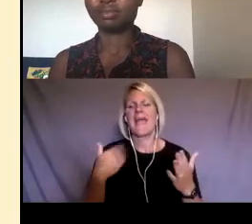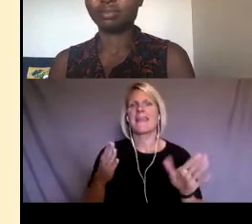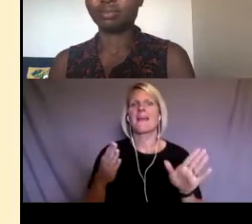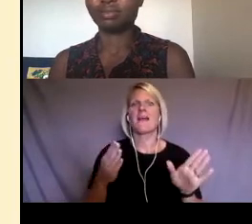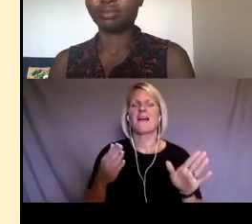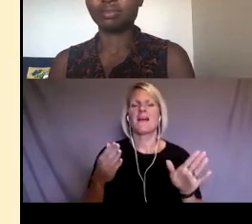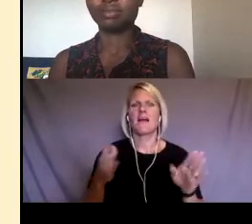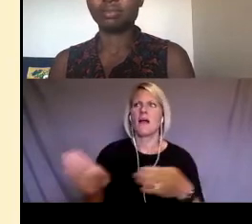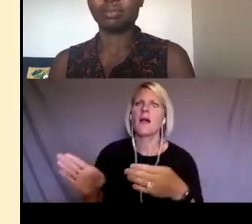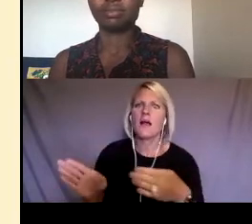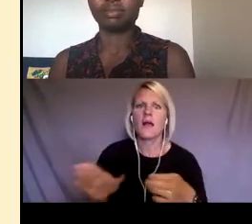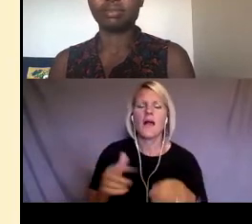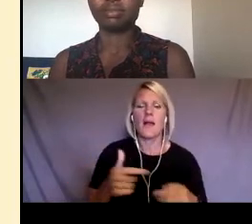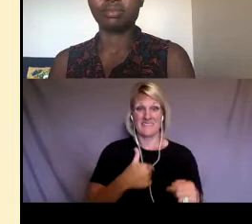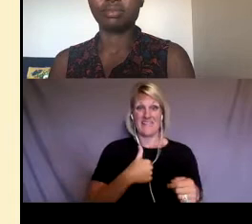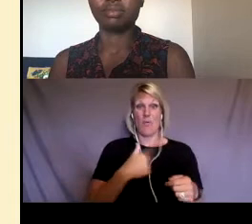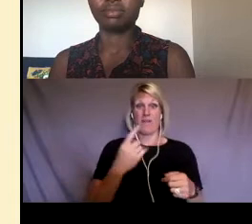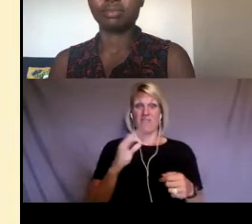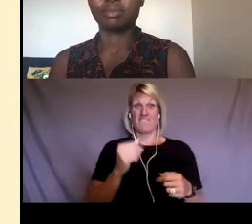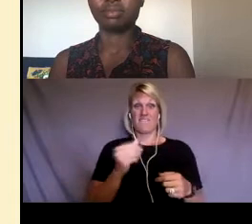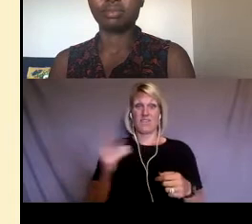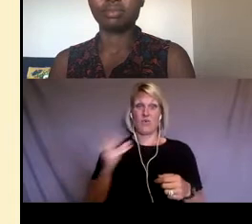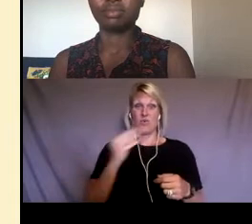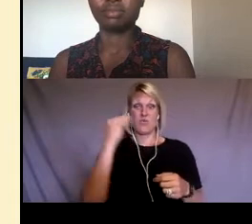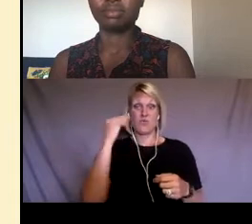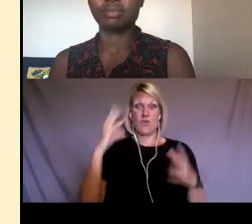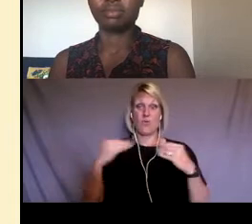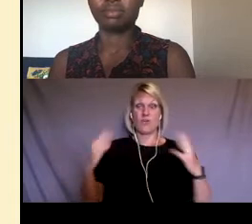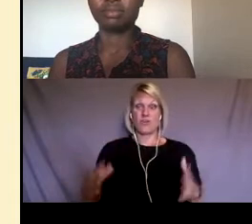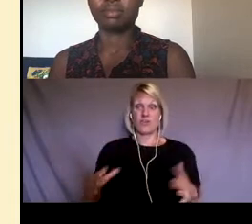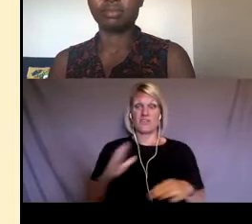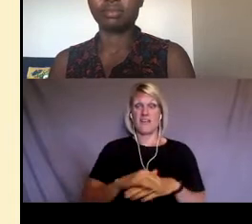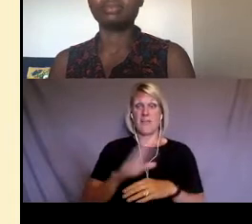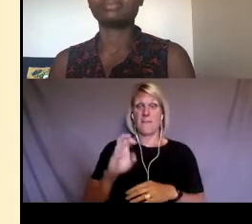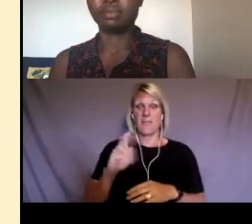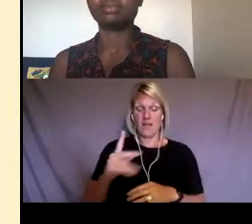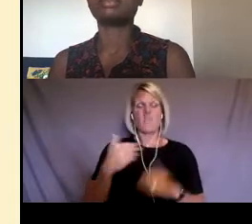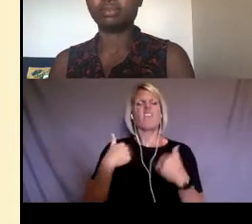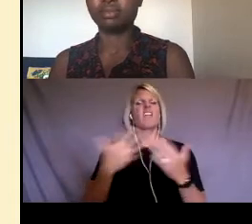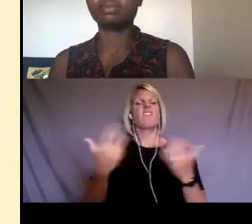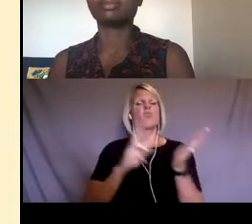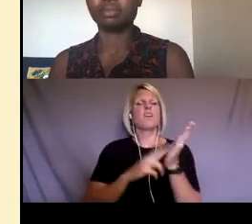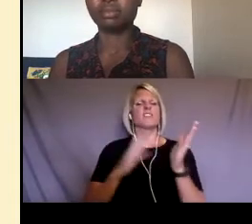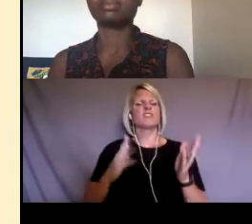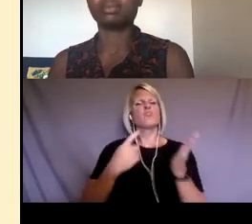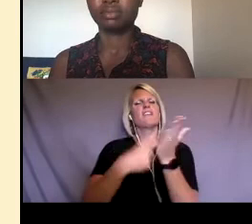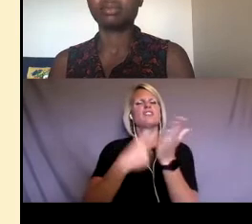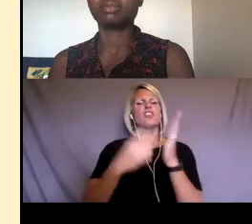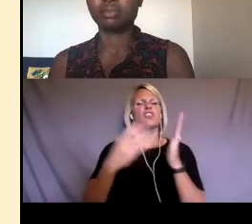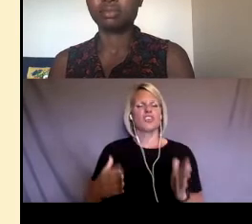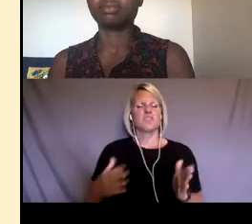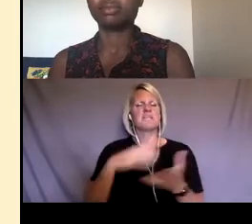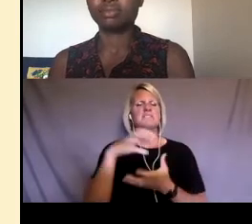one of the few actual homeowners on the block. So then we have a lot of renters. So we have a mixture. And